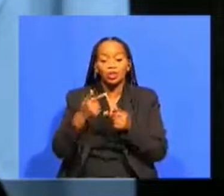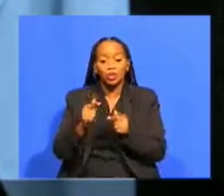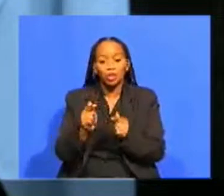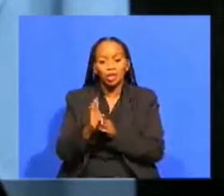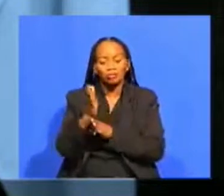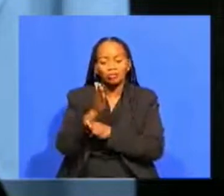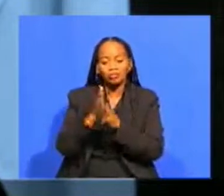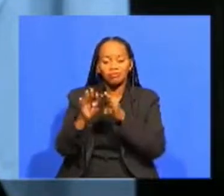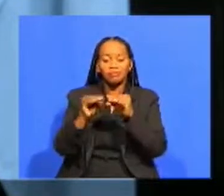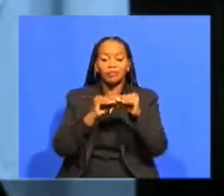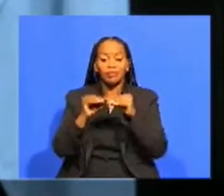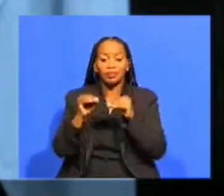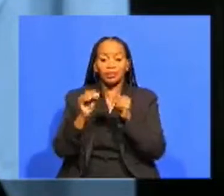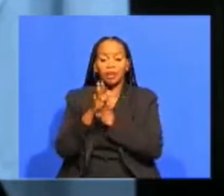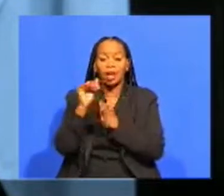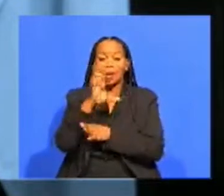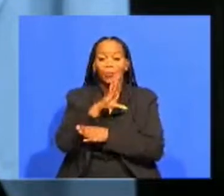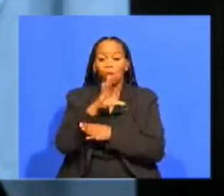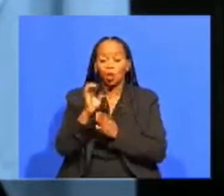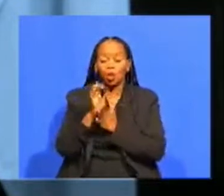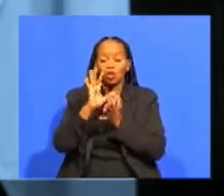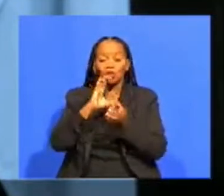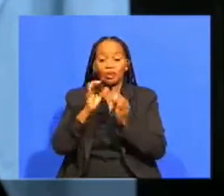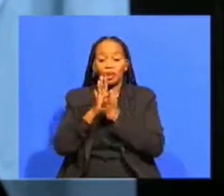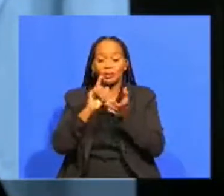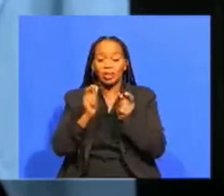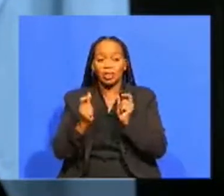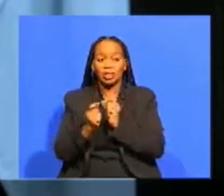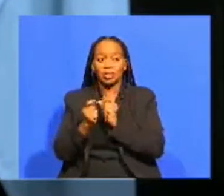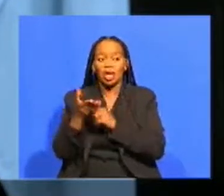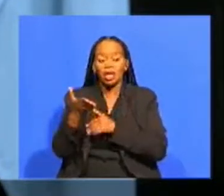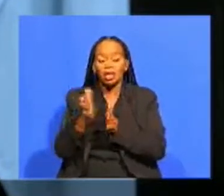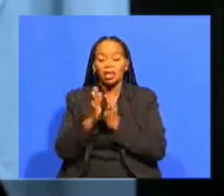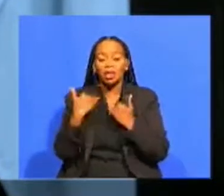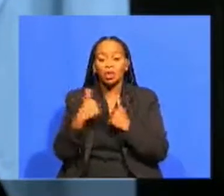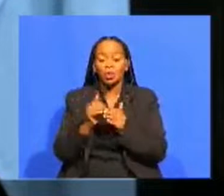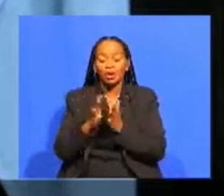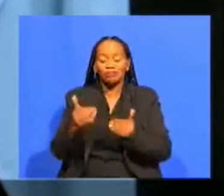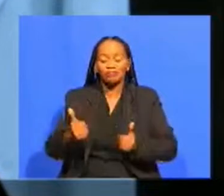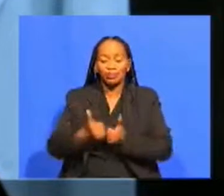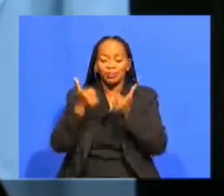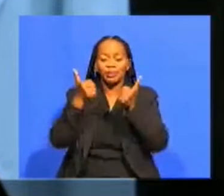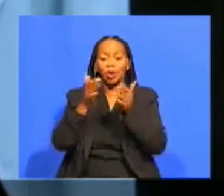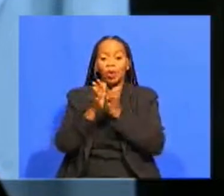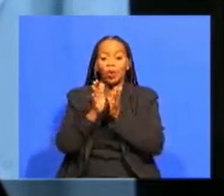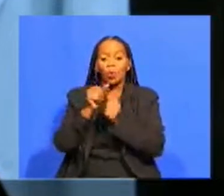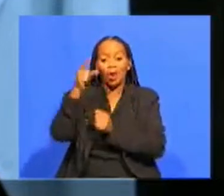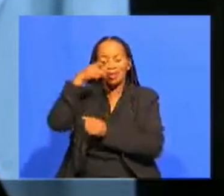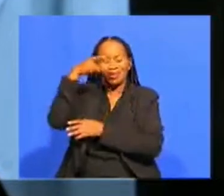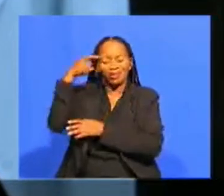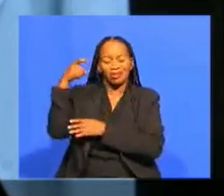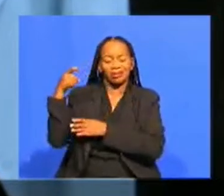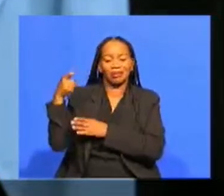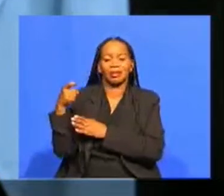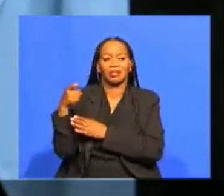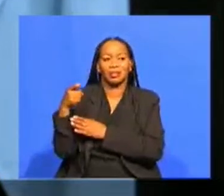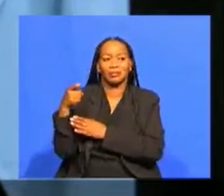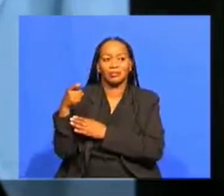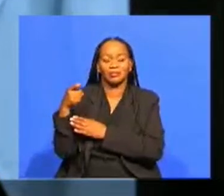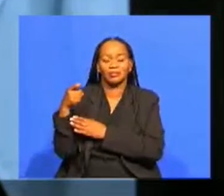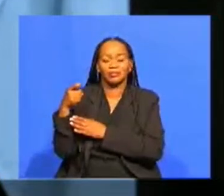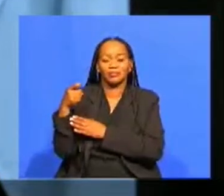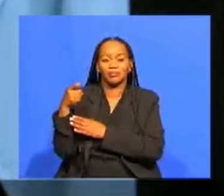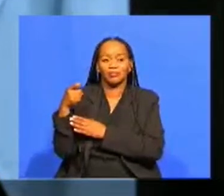because of climate change. Here you have the challenges with the heat, which threatens your farm